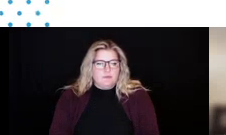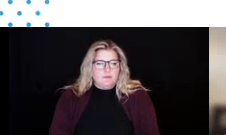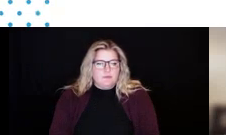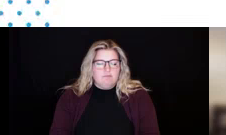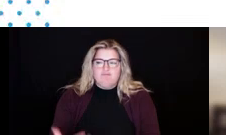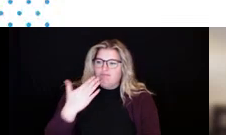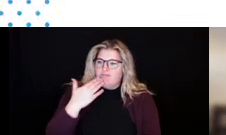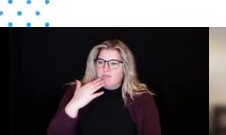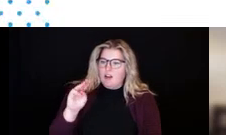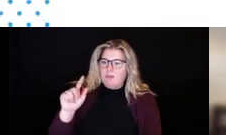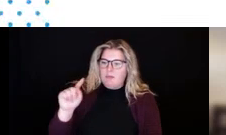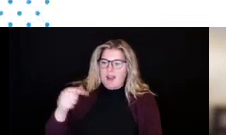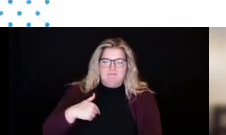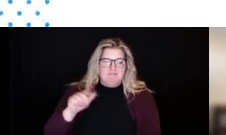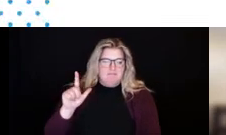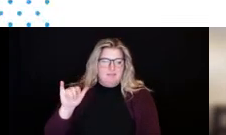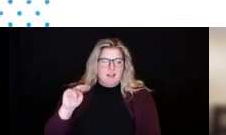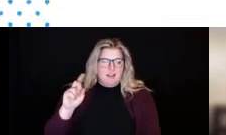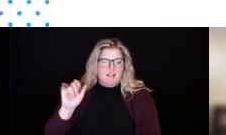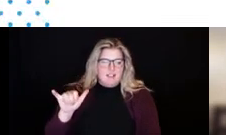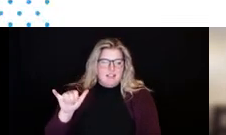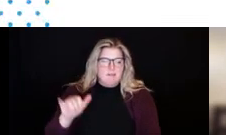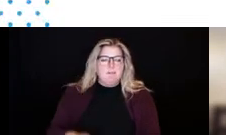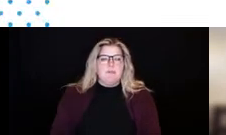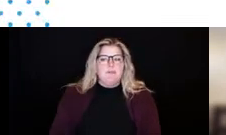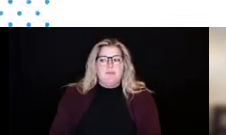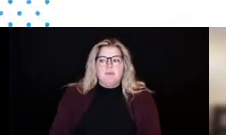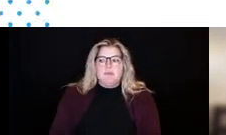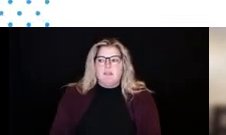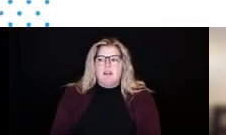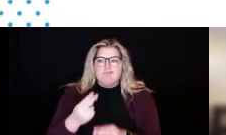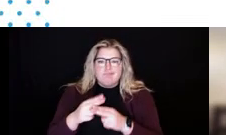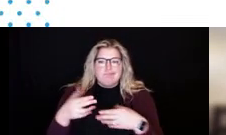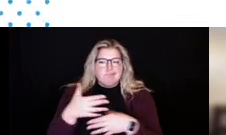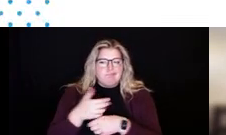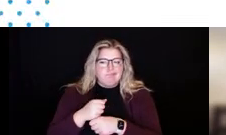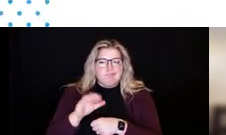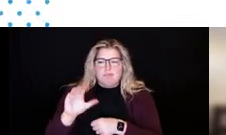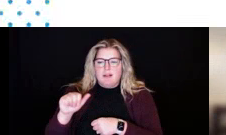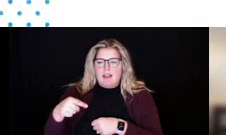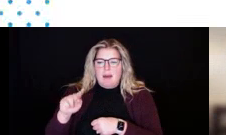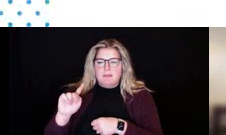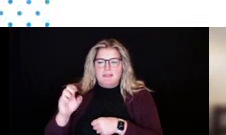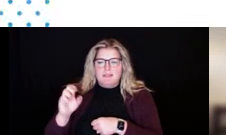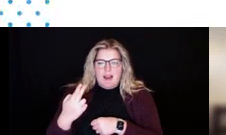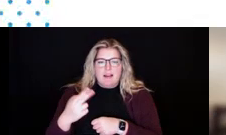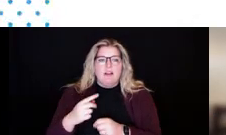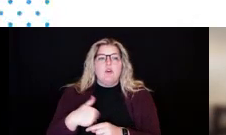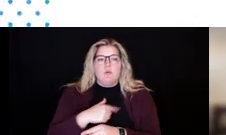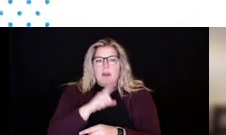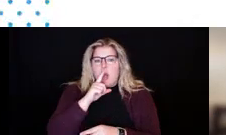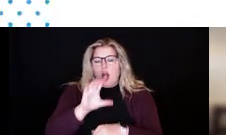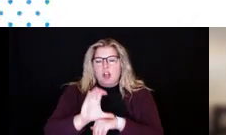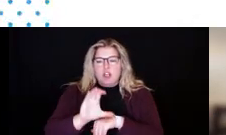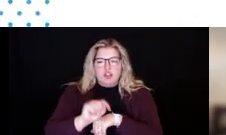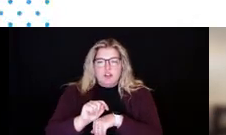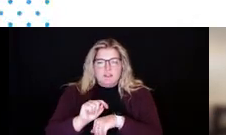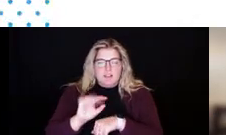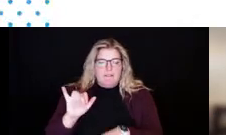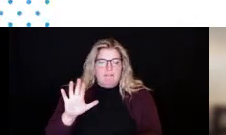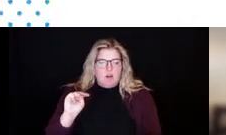Thank you, Matt. This is Lindsay speaking. So just a little bit about CapTech very briefly. We are a consulting firm,